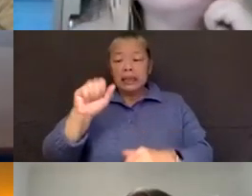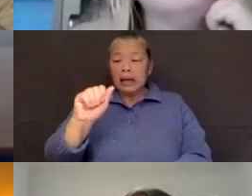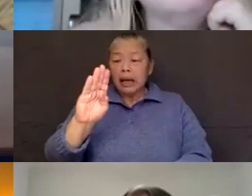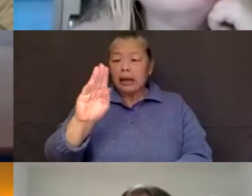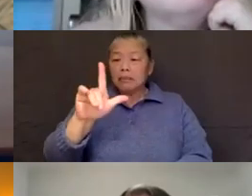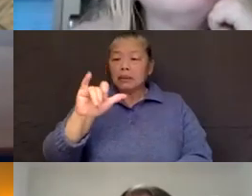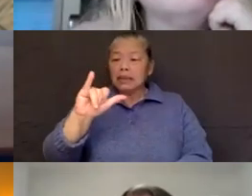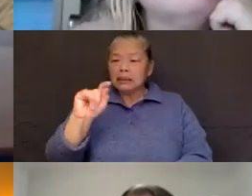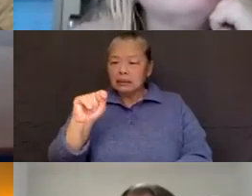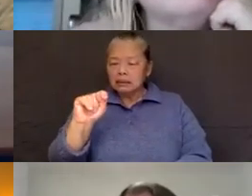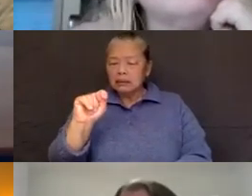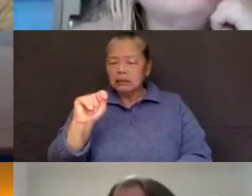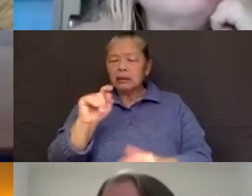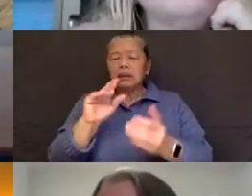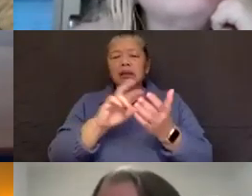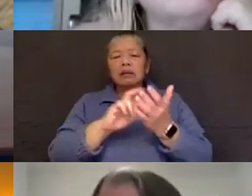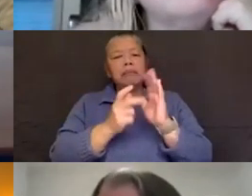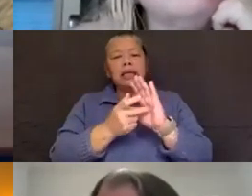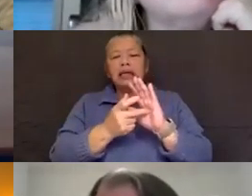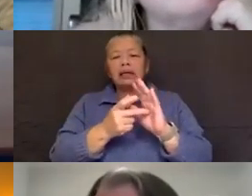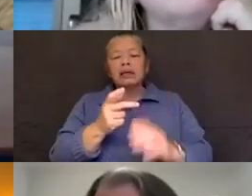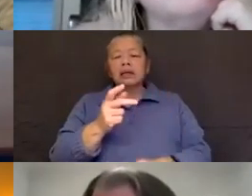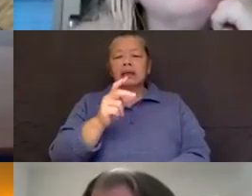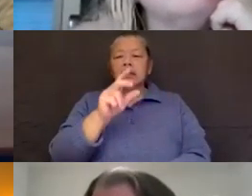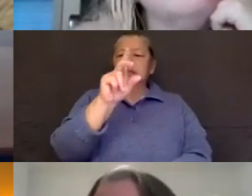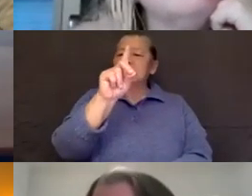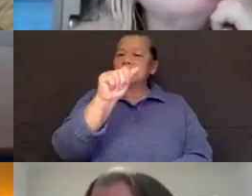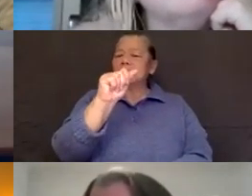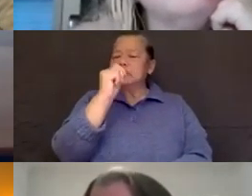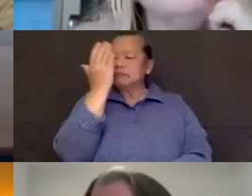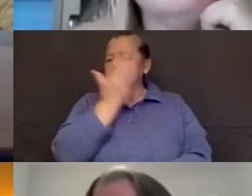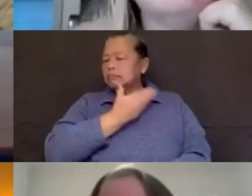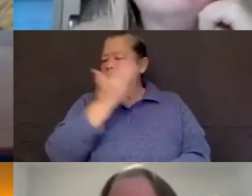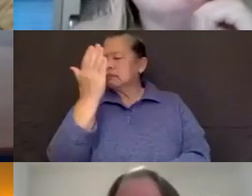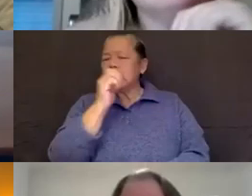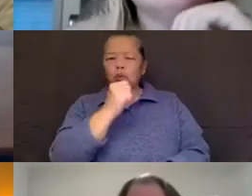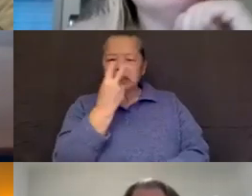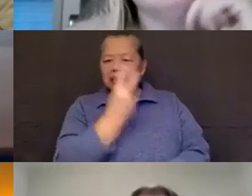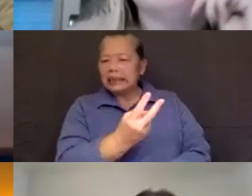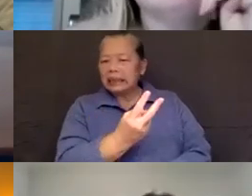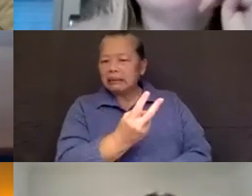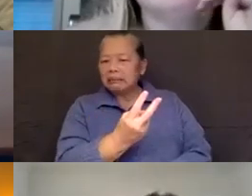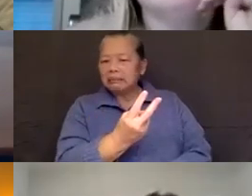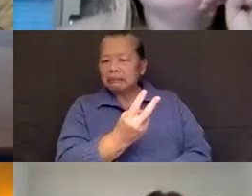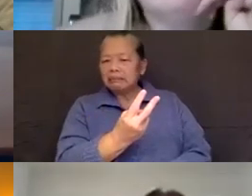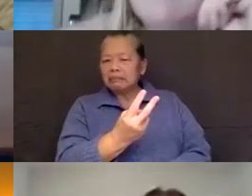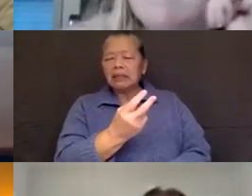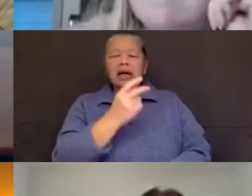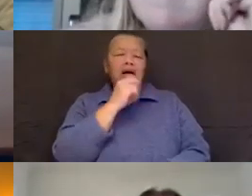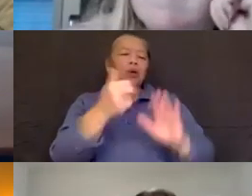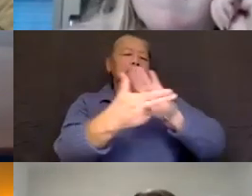mm-hmm. in that disability was not seen as a normal